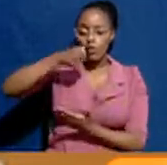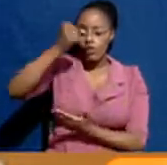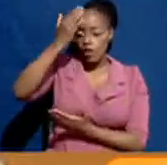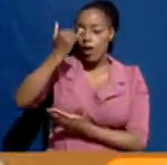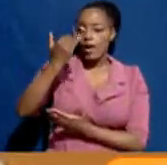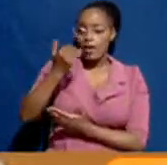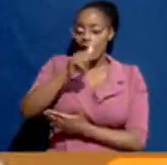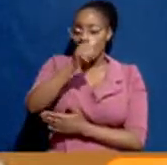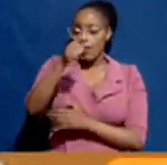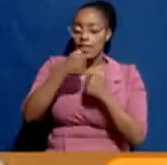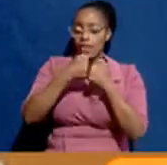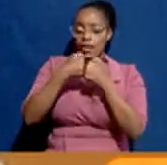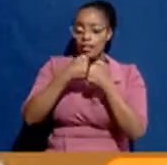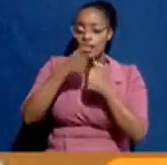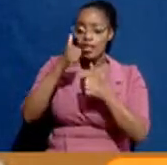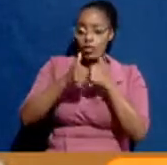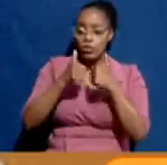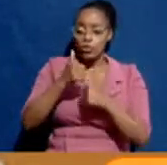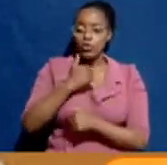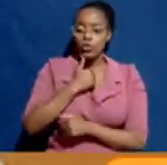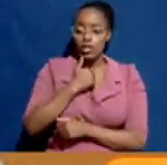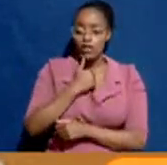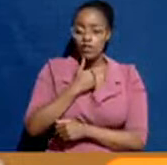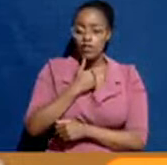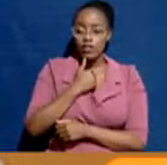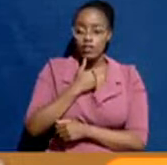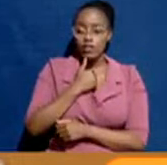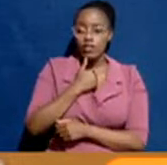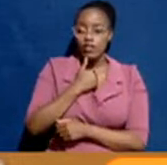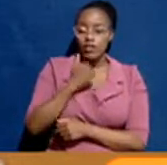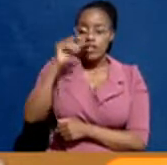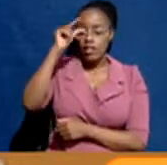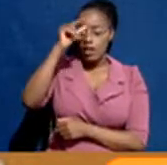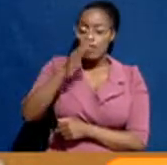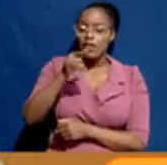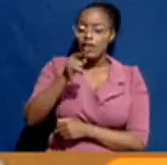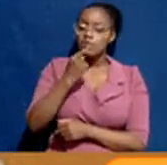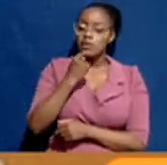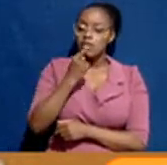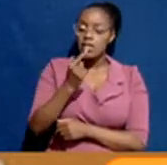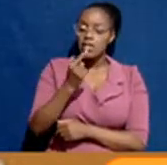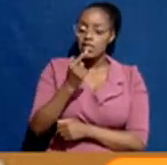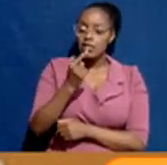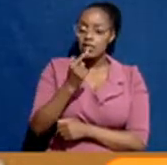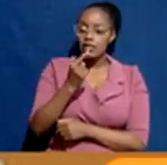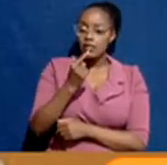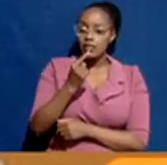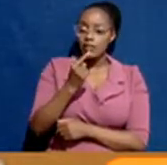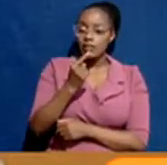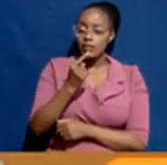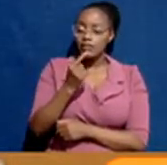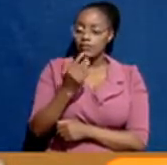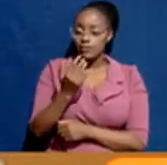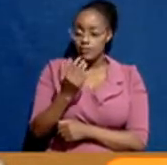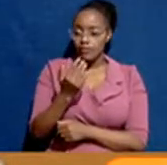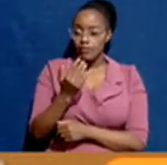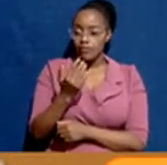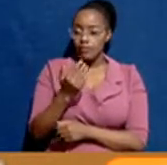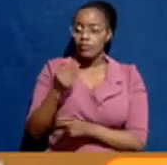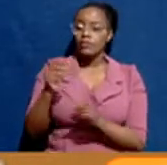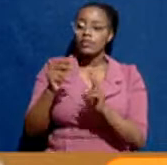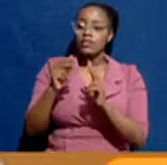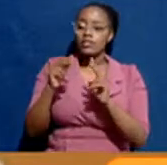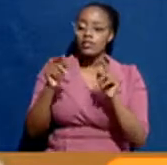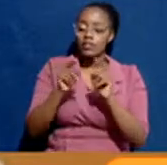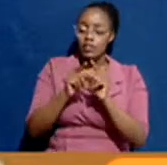one other challenge, His Excellency the Governor here will tell you, is that they